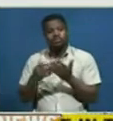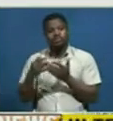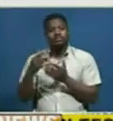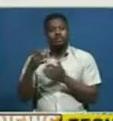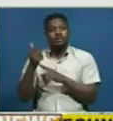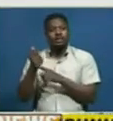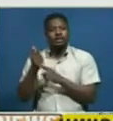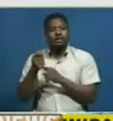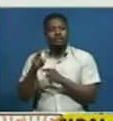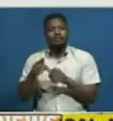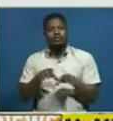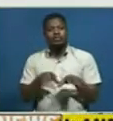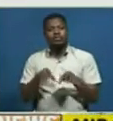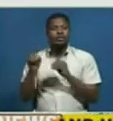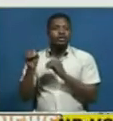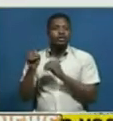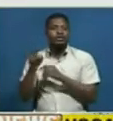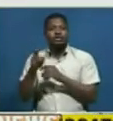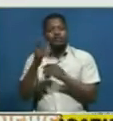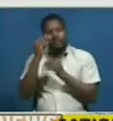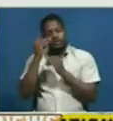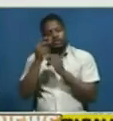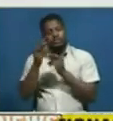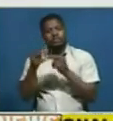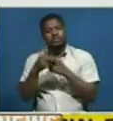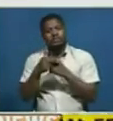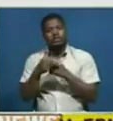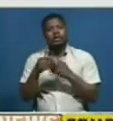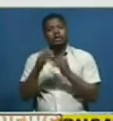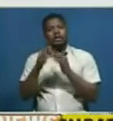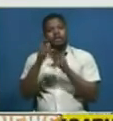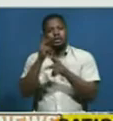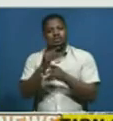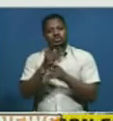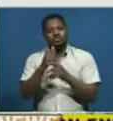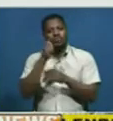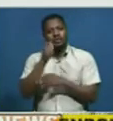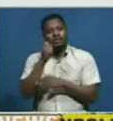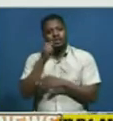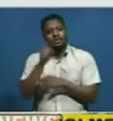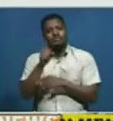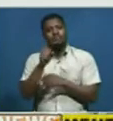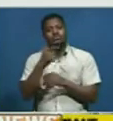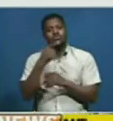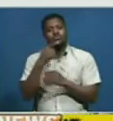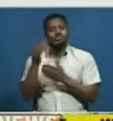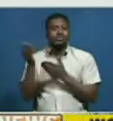to vacate their bungalows to house some of the girls we have brought.